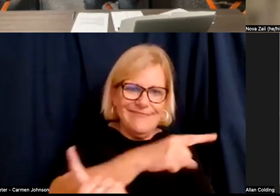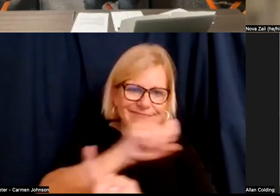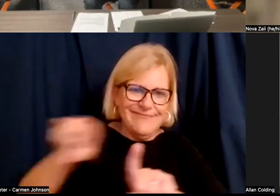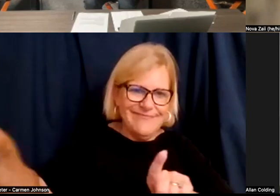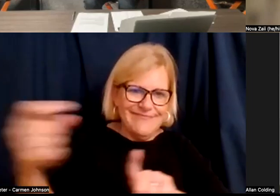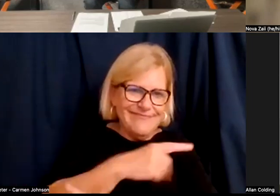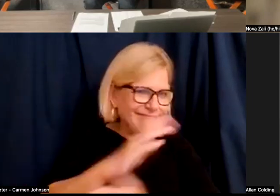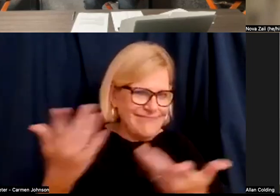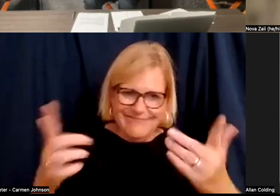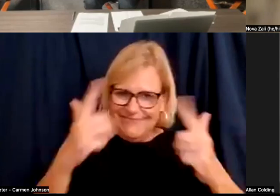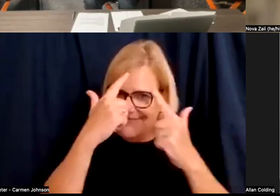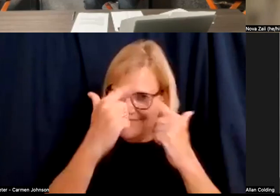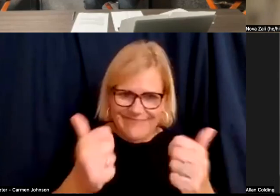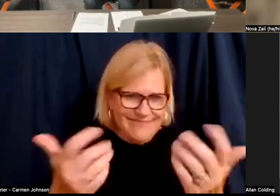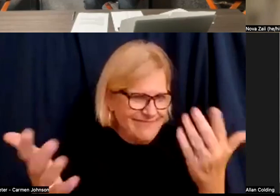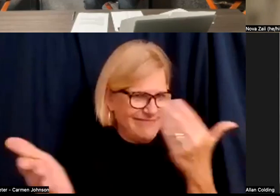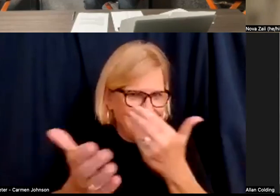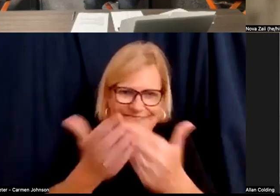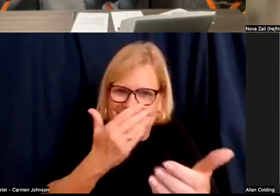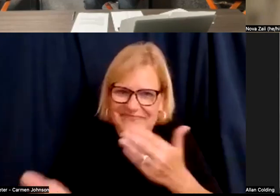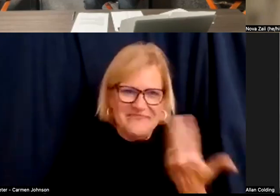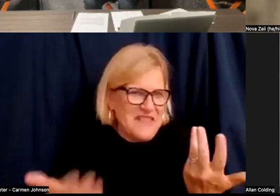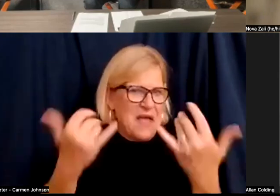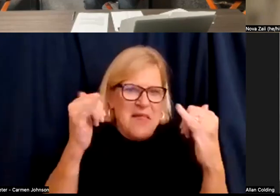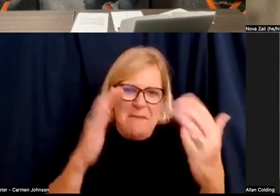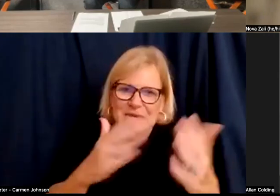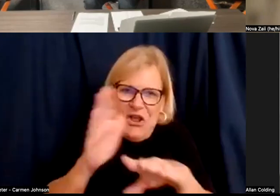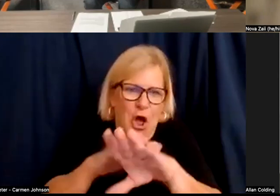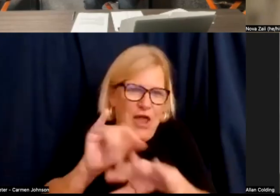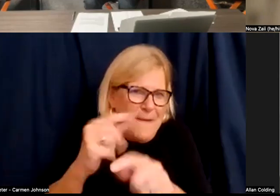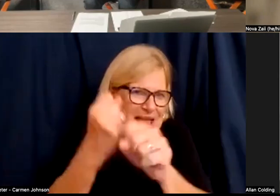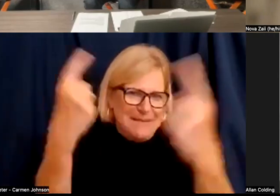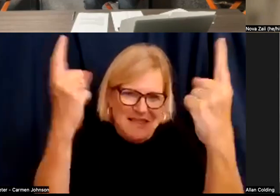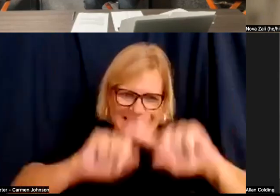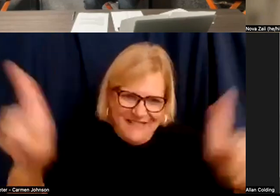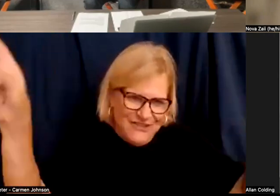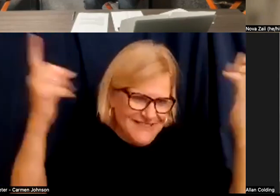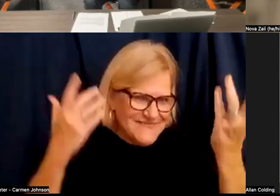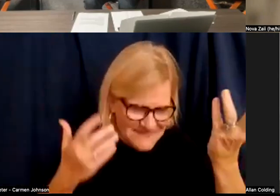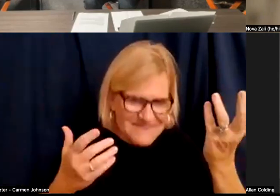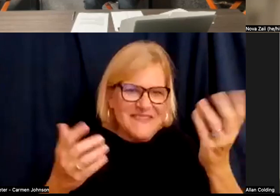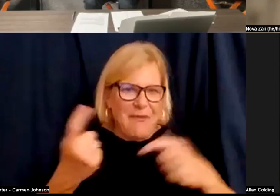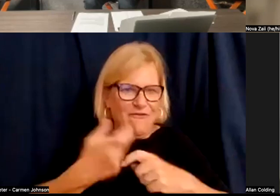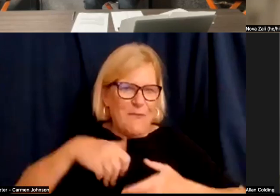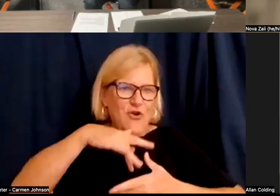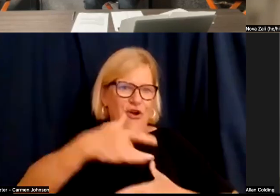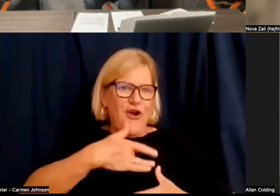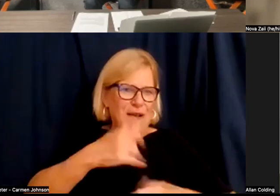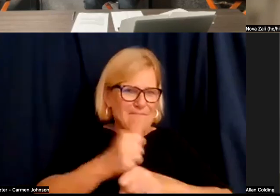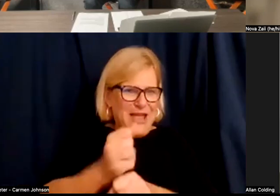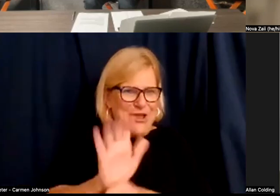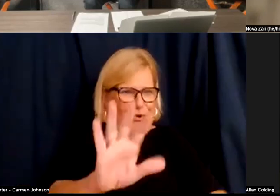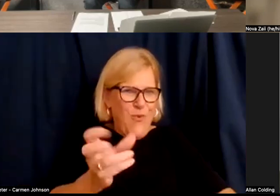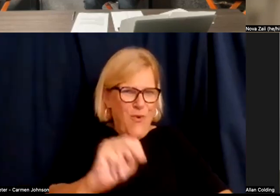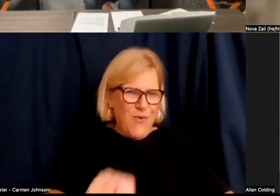start mashing on it, man. You play some music on it and make it something. You make it something that's coming from your heart. You make it yours,